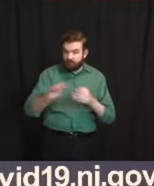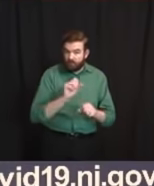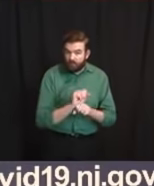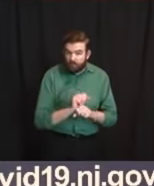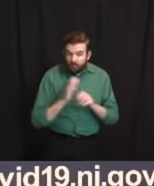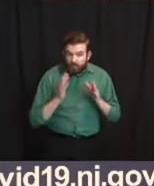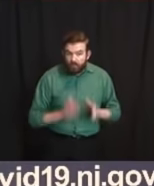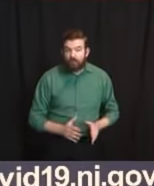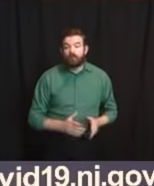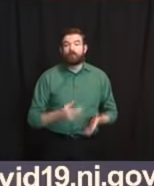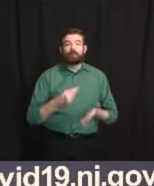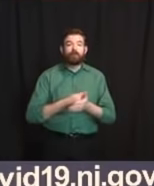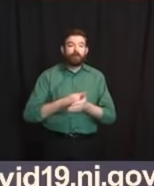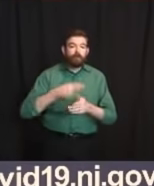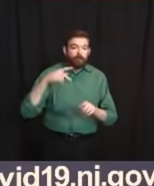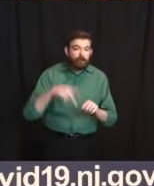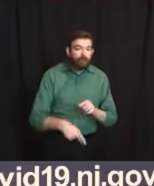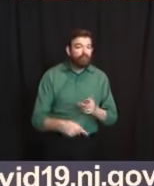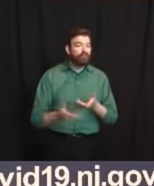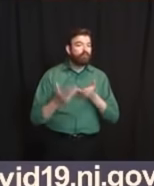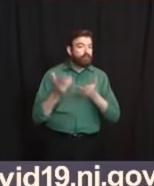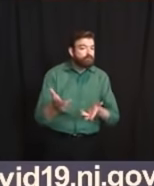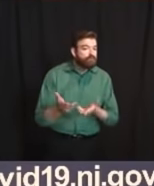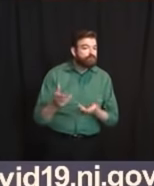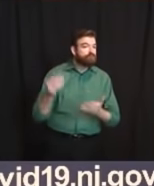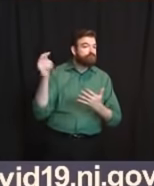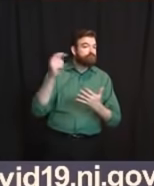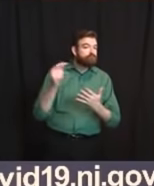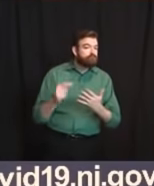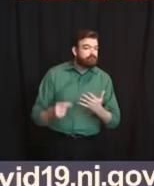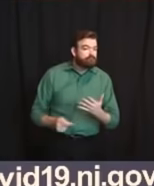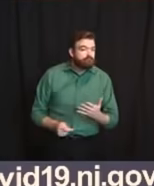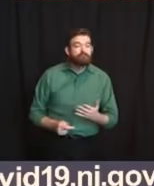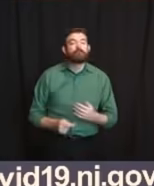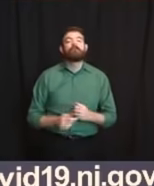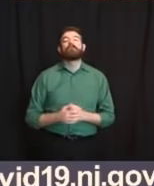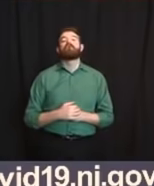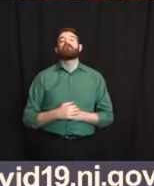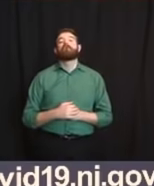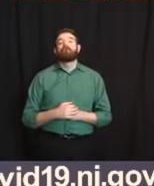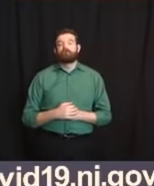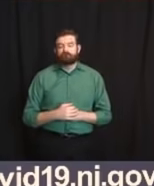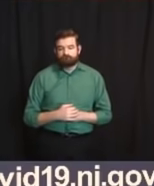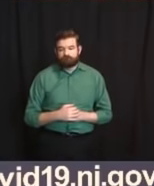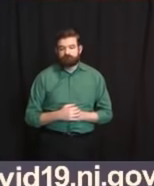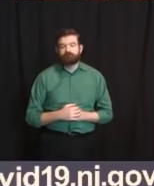Thank you, Elise. I think, and Matt will correct me on all of the above.